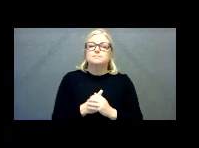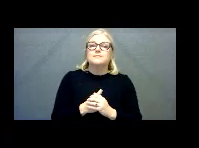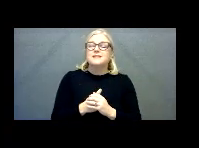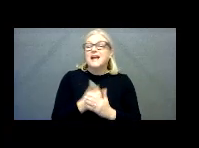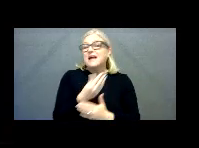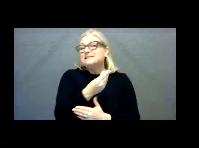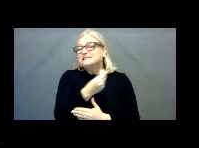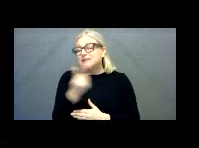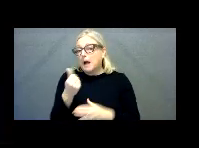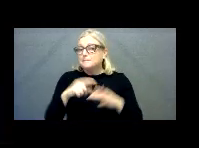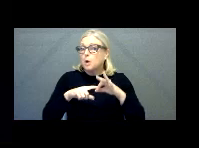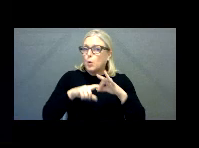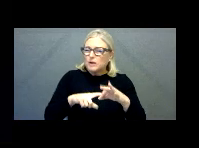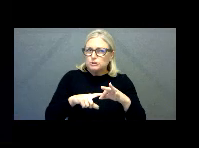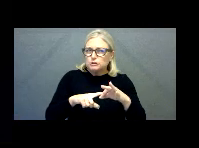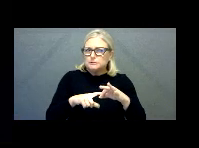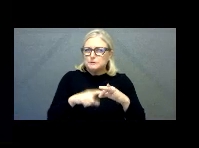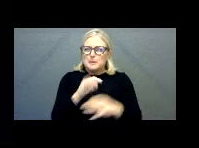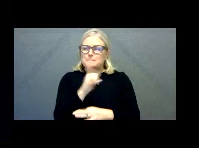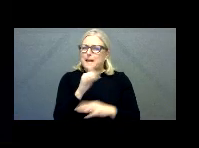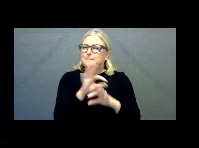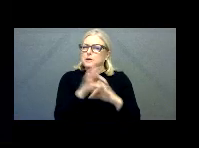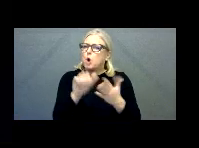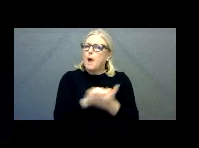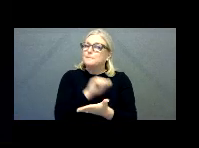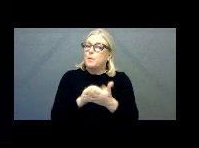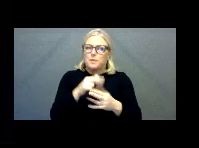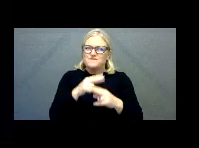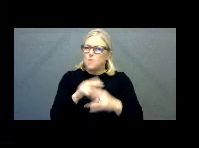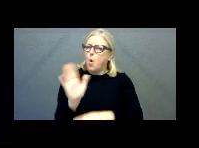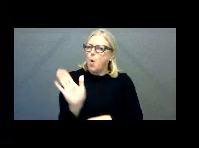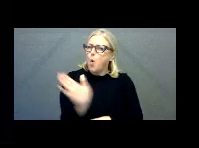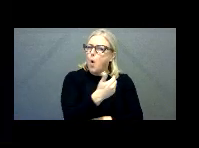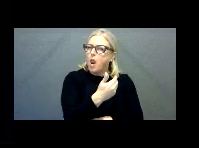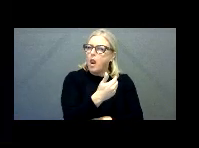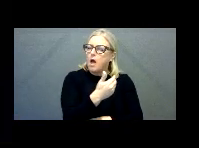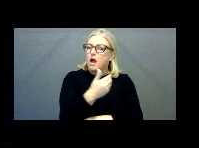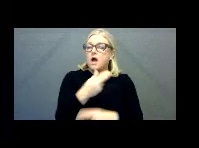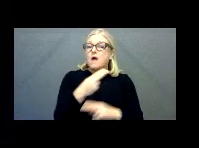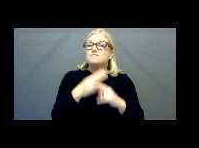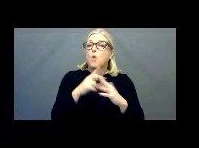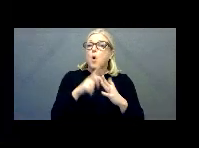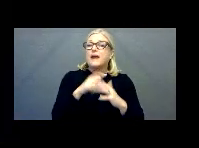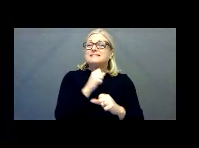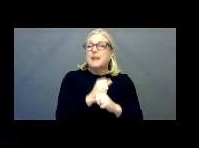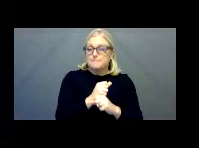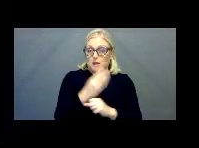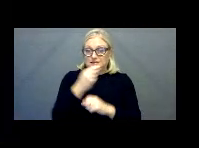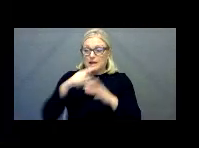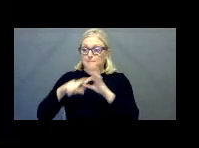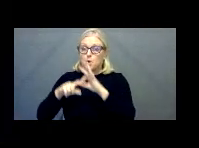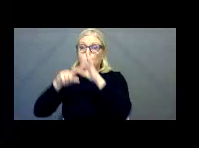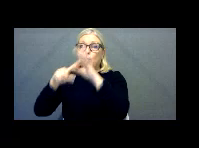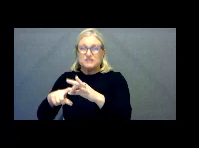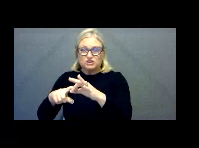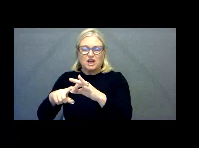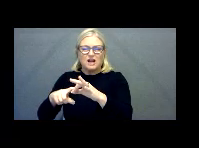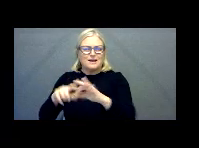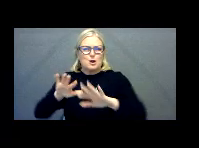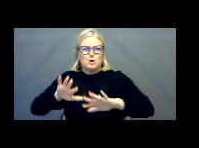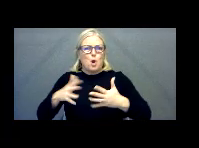For example, it may not be suitable for children because we haven't developed a measure for children yet. But what we think is it's broadly applicable